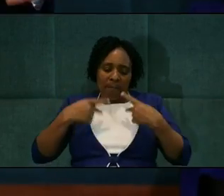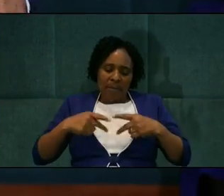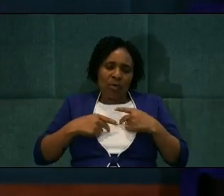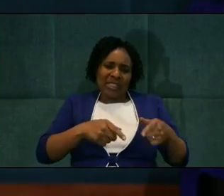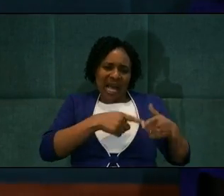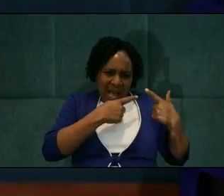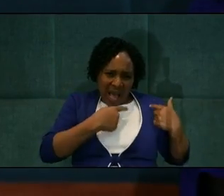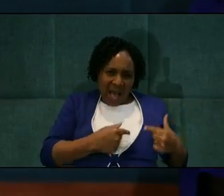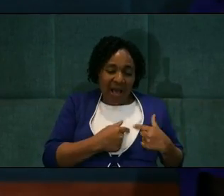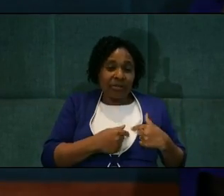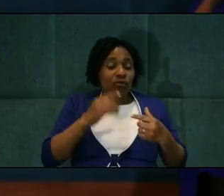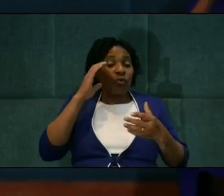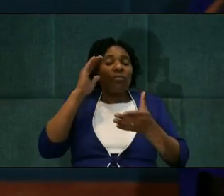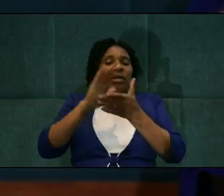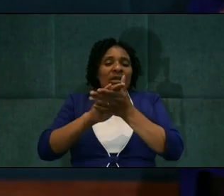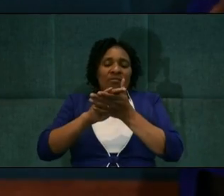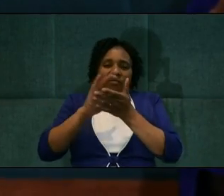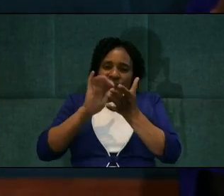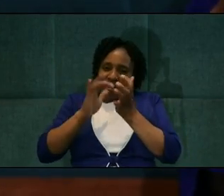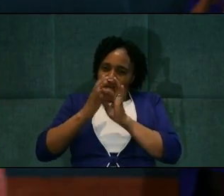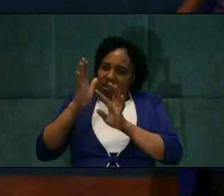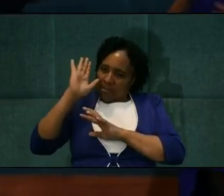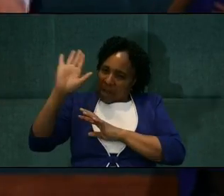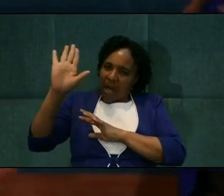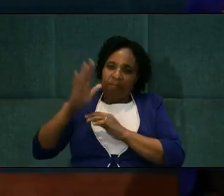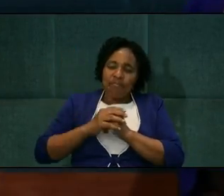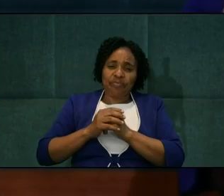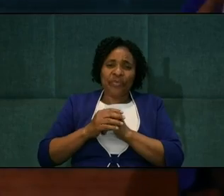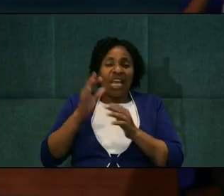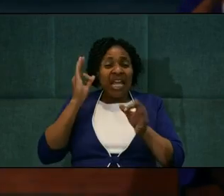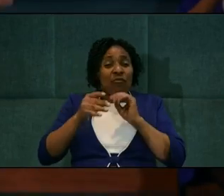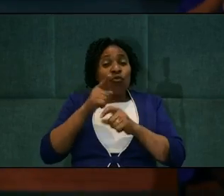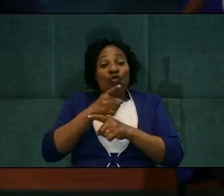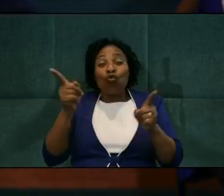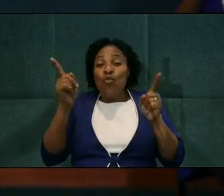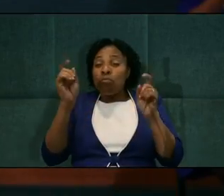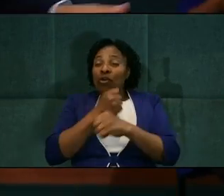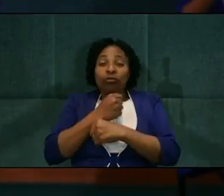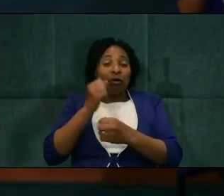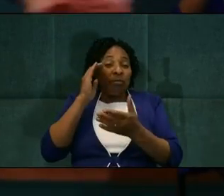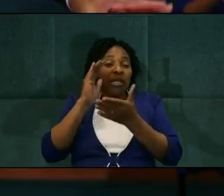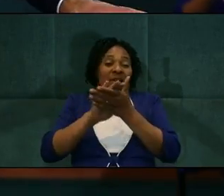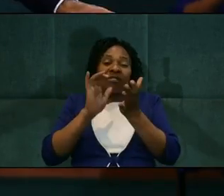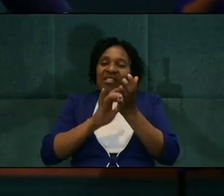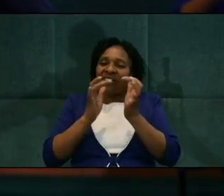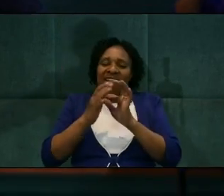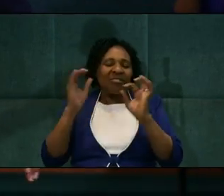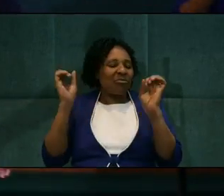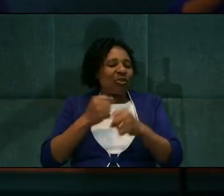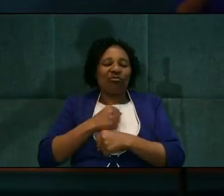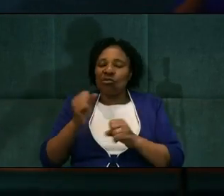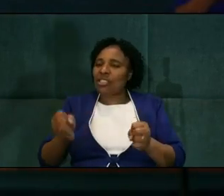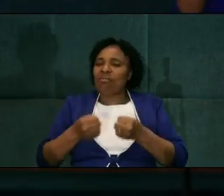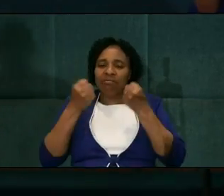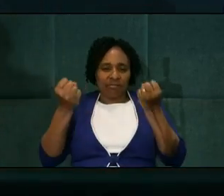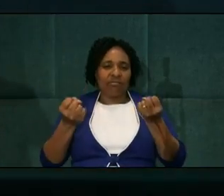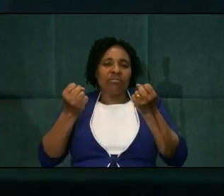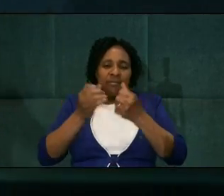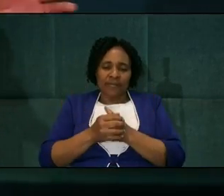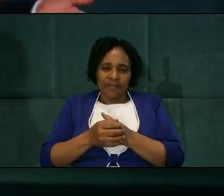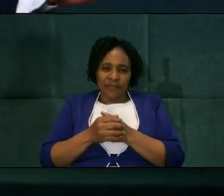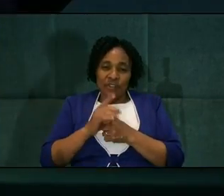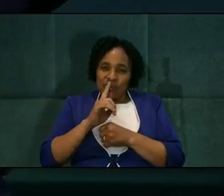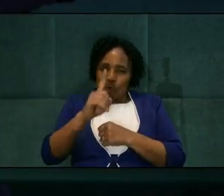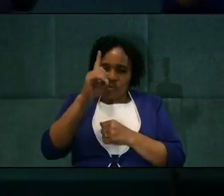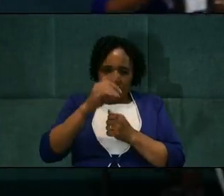them not to believe in Jesus. And if you don't believe in Jesus, you can't be saved.